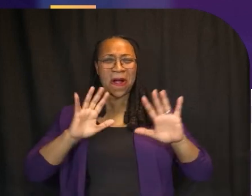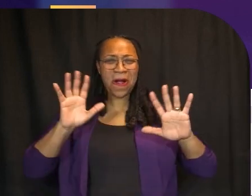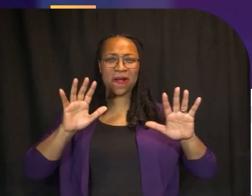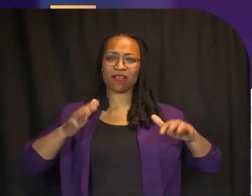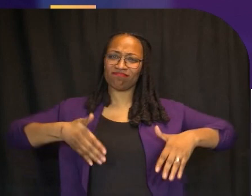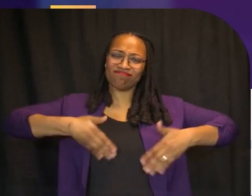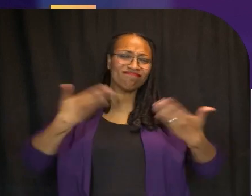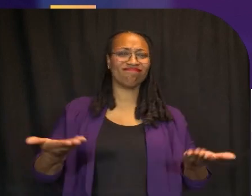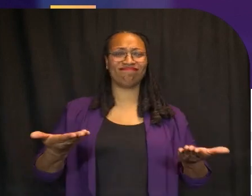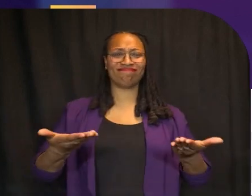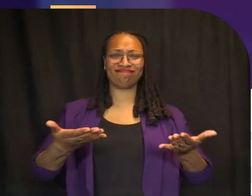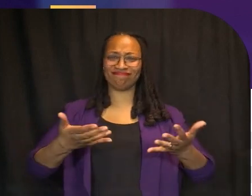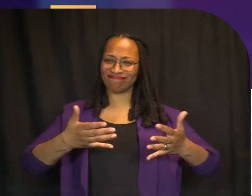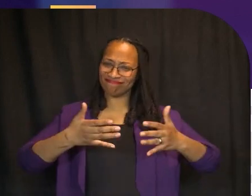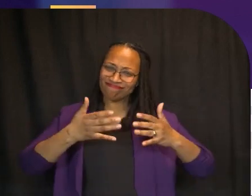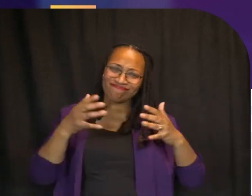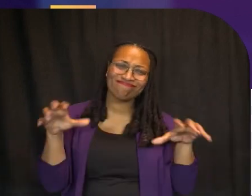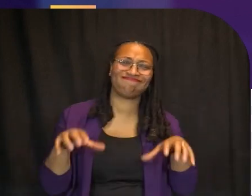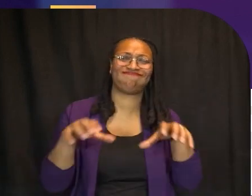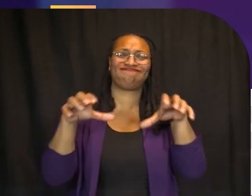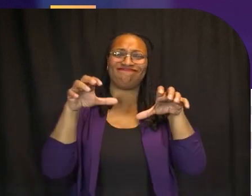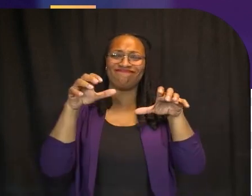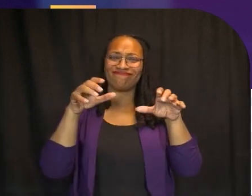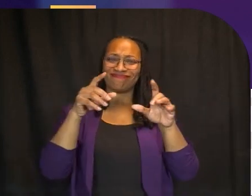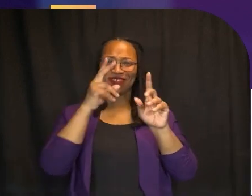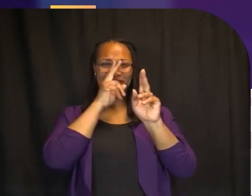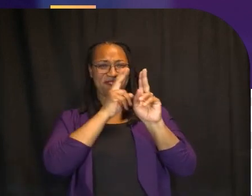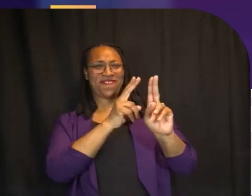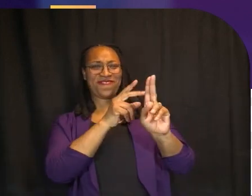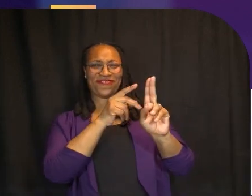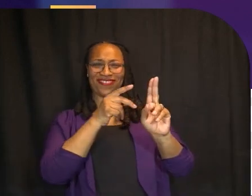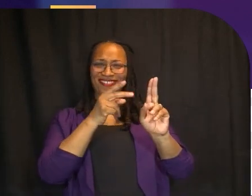AAPD. Thank you.